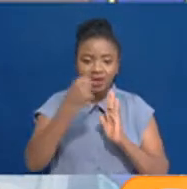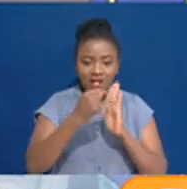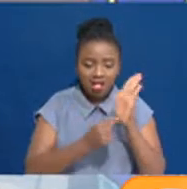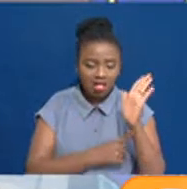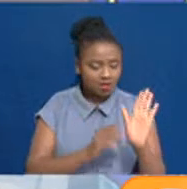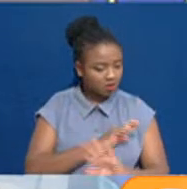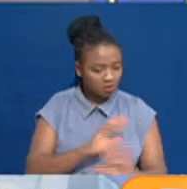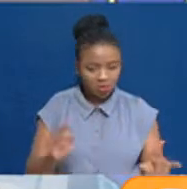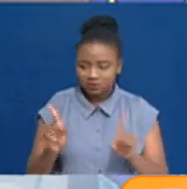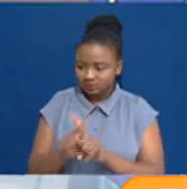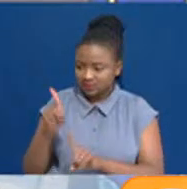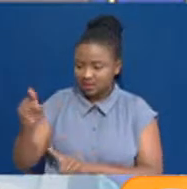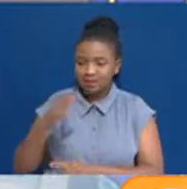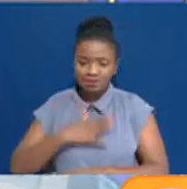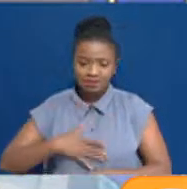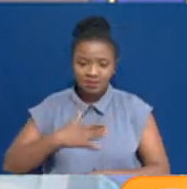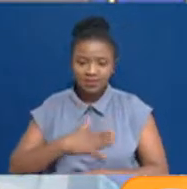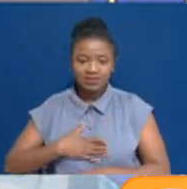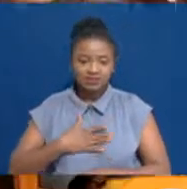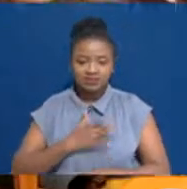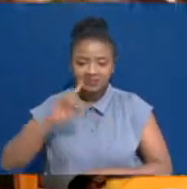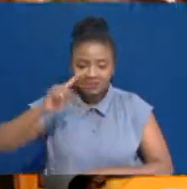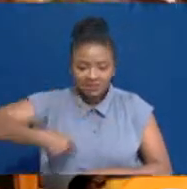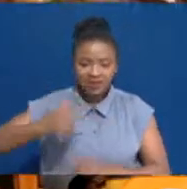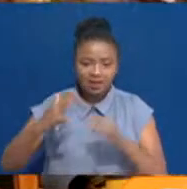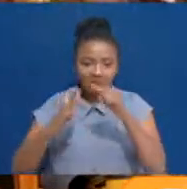same. Marianne Nyambura reports.